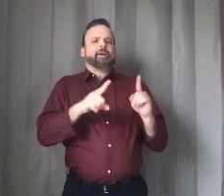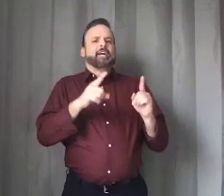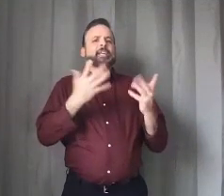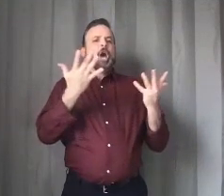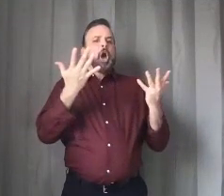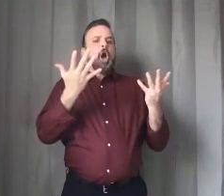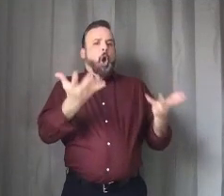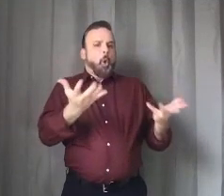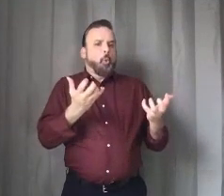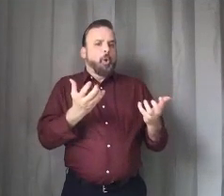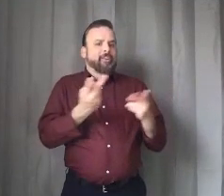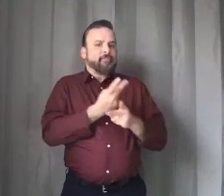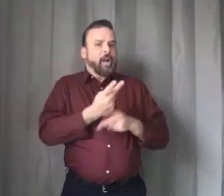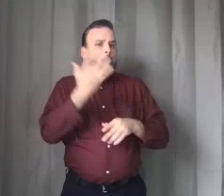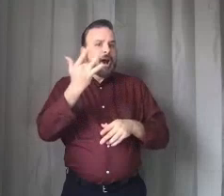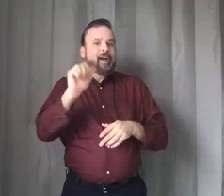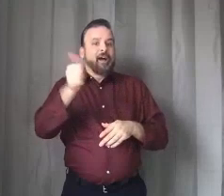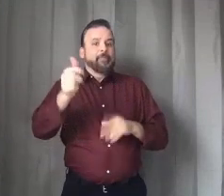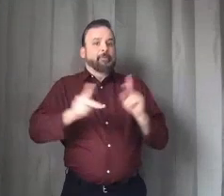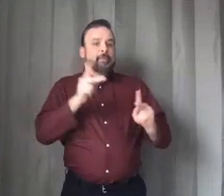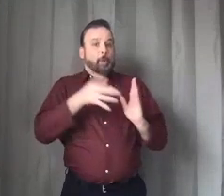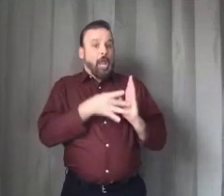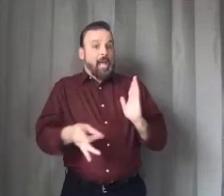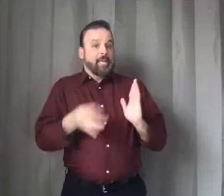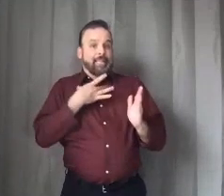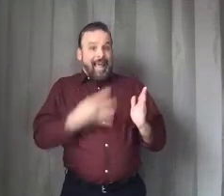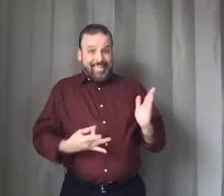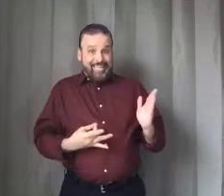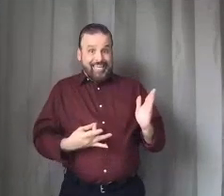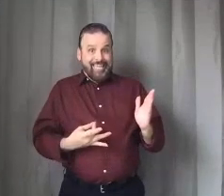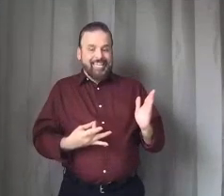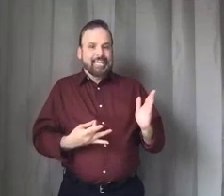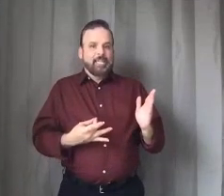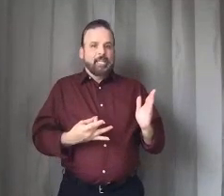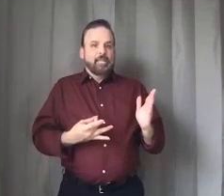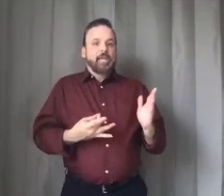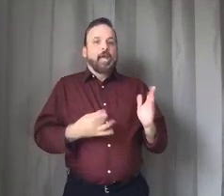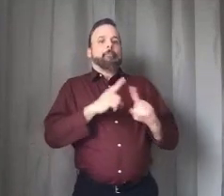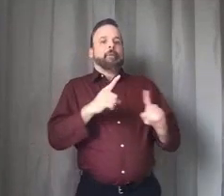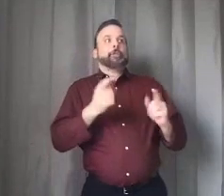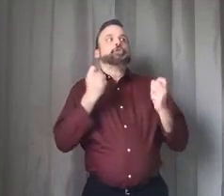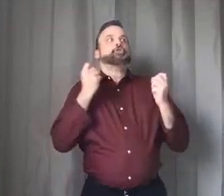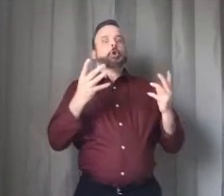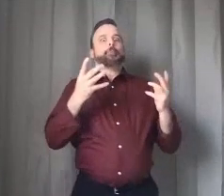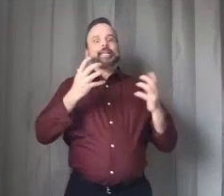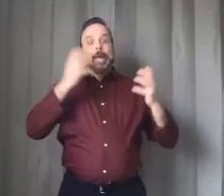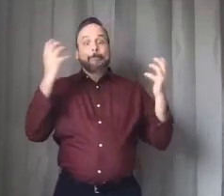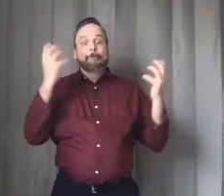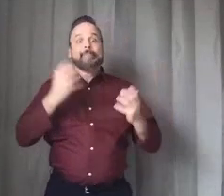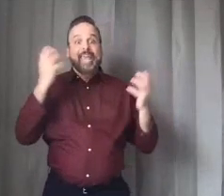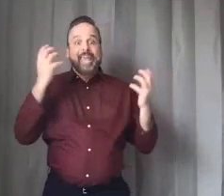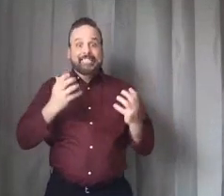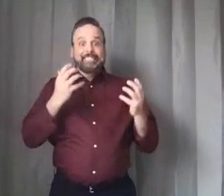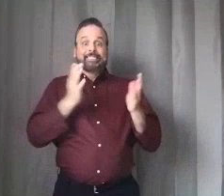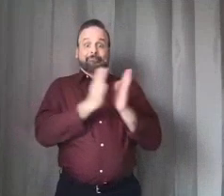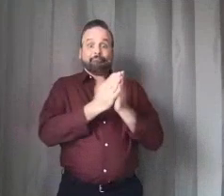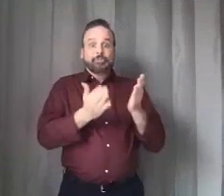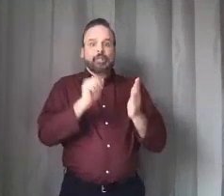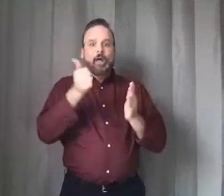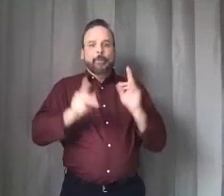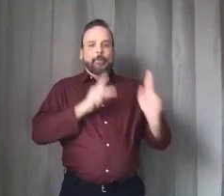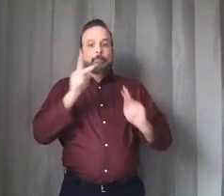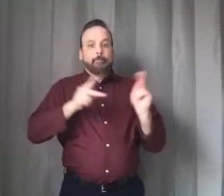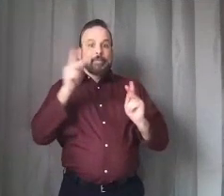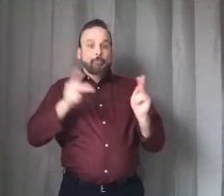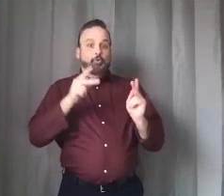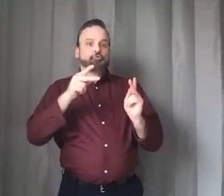a lot of people liked it. But then I realized there's so many amazing things that I did like that people also liked too. I also learned a lot from that. So usually if I'm